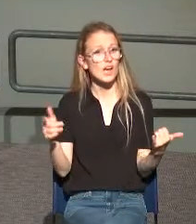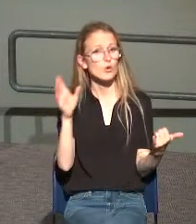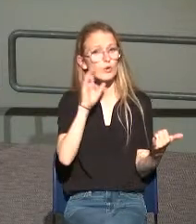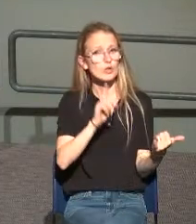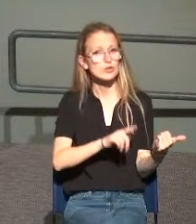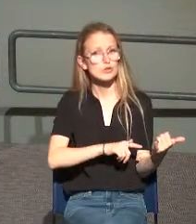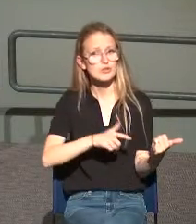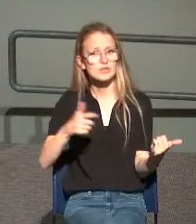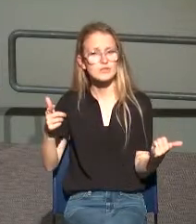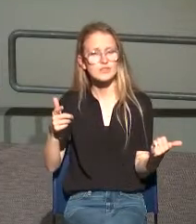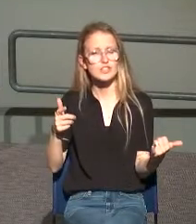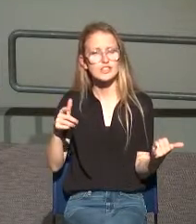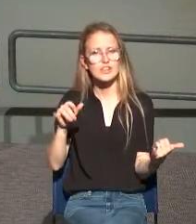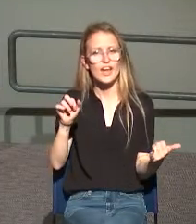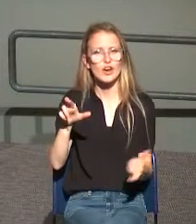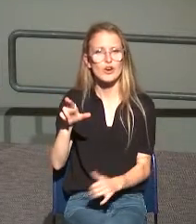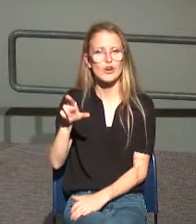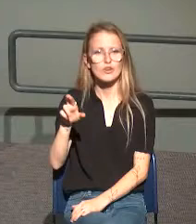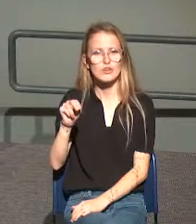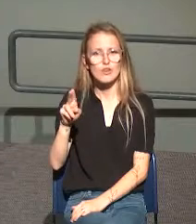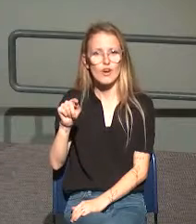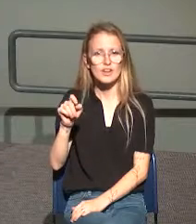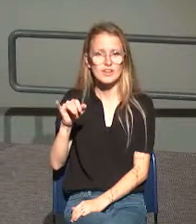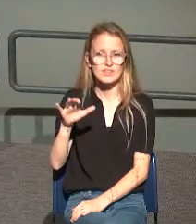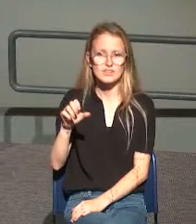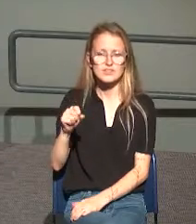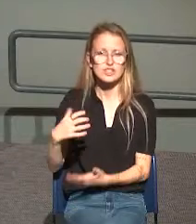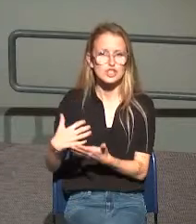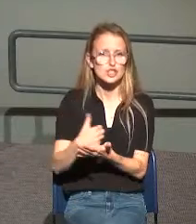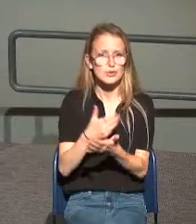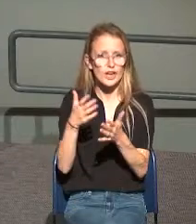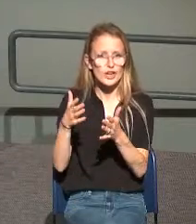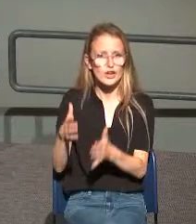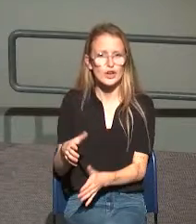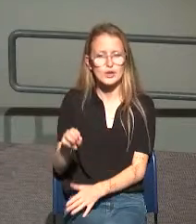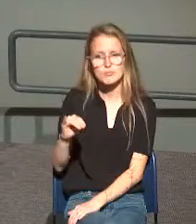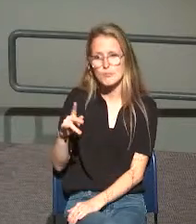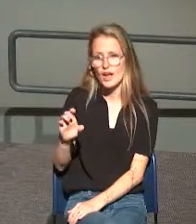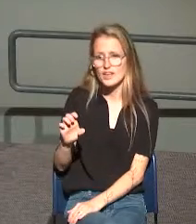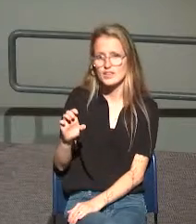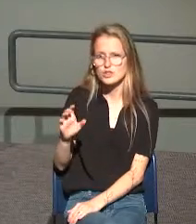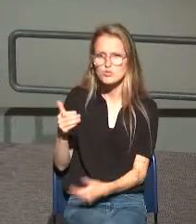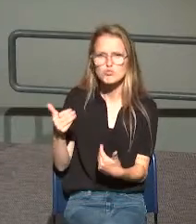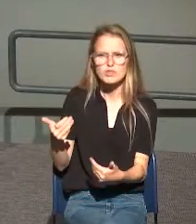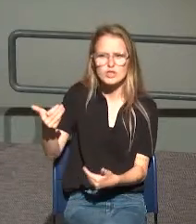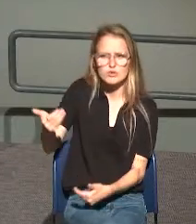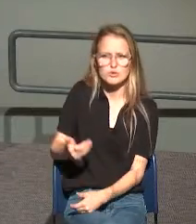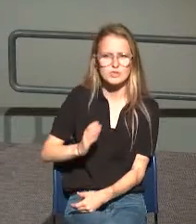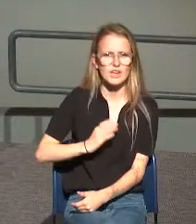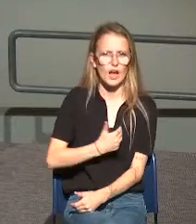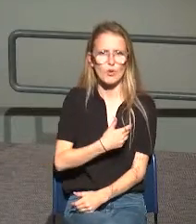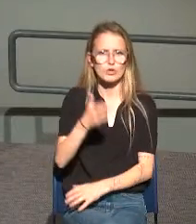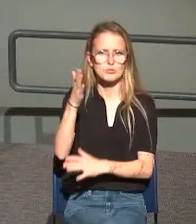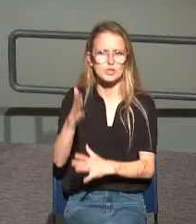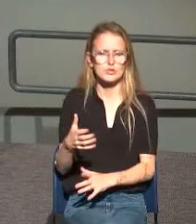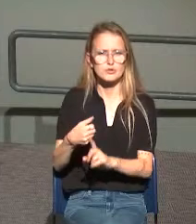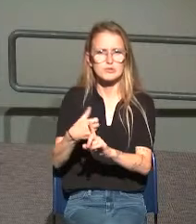the aeronautics curator, Mike Hankins, to introduce tonight's speakers in more detail.